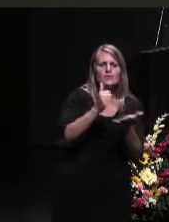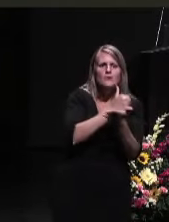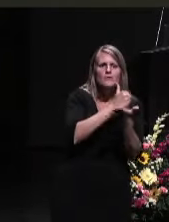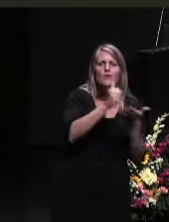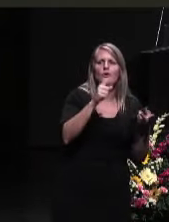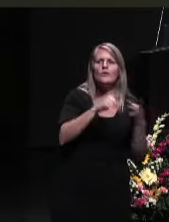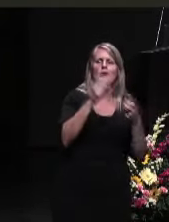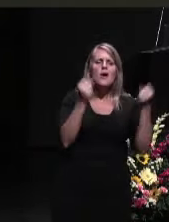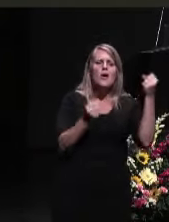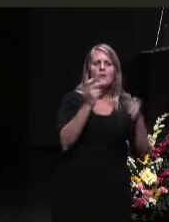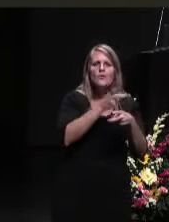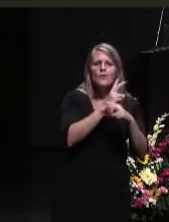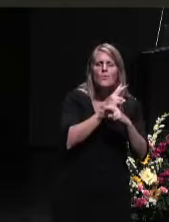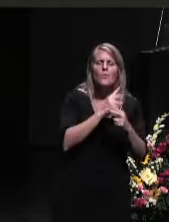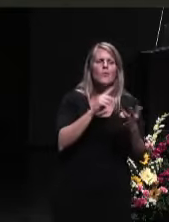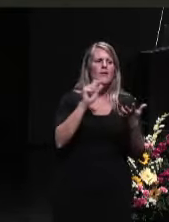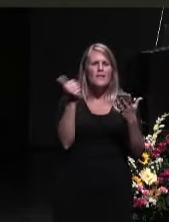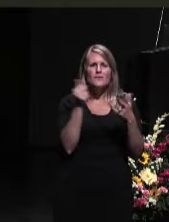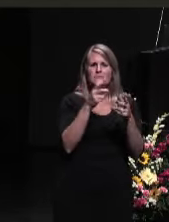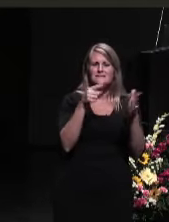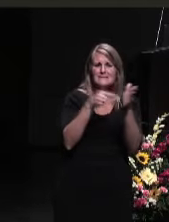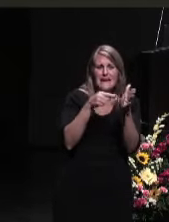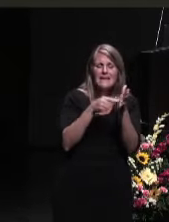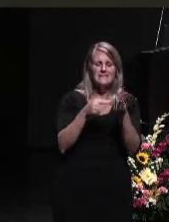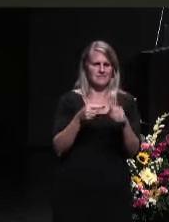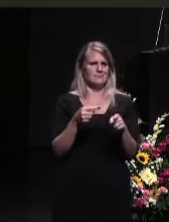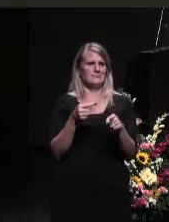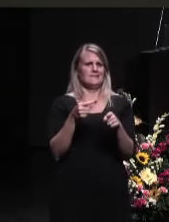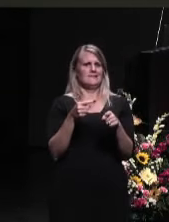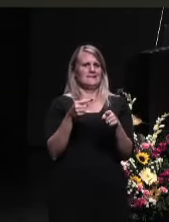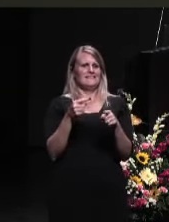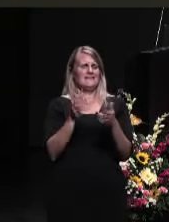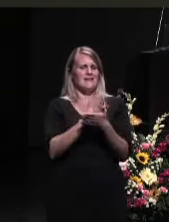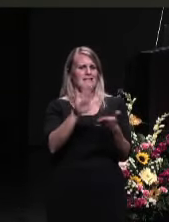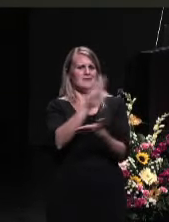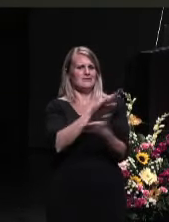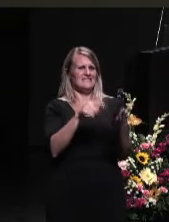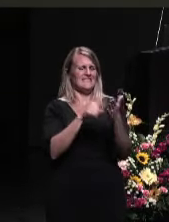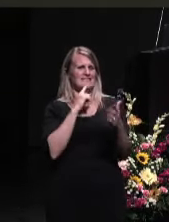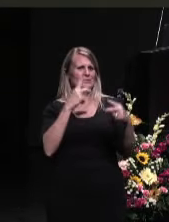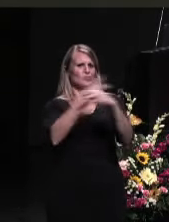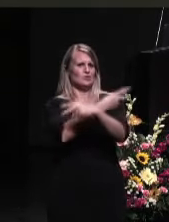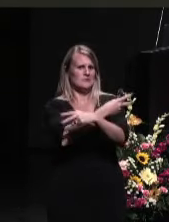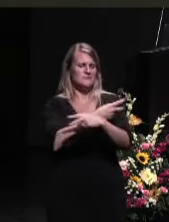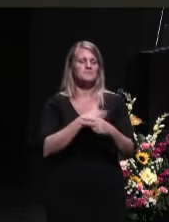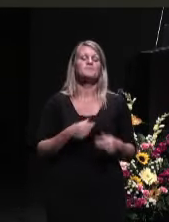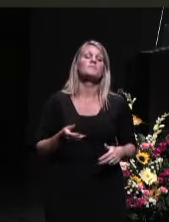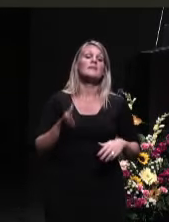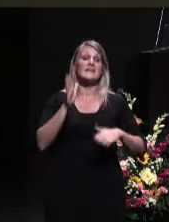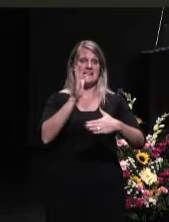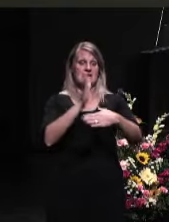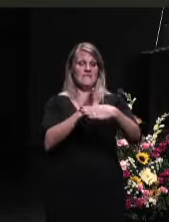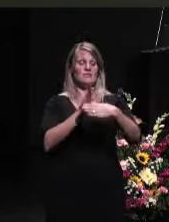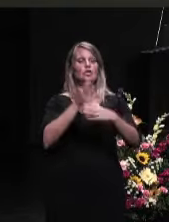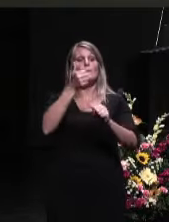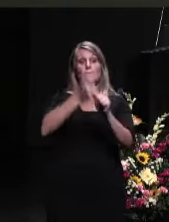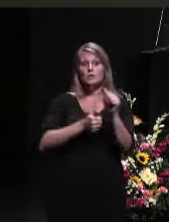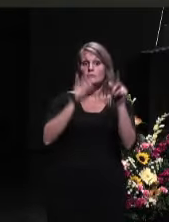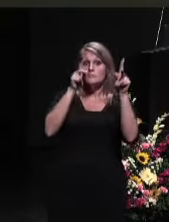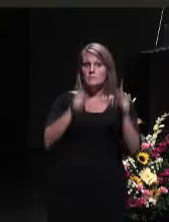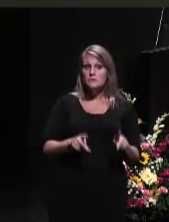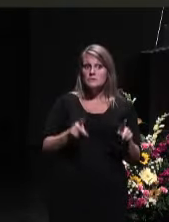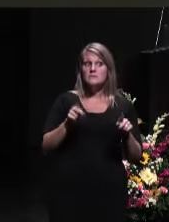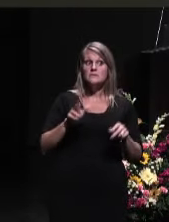of other types of debt. On average, per capita, this might stun you, the average per capita across